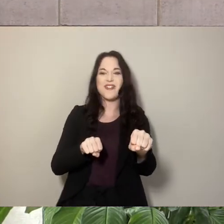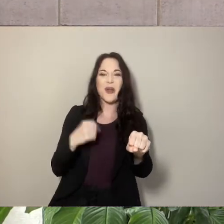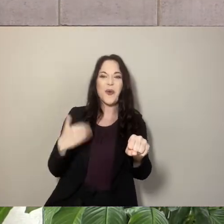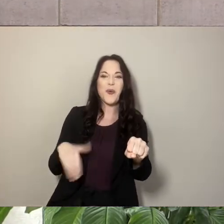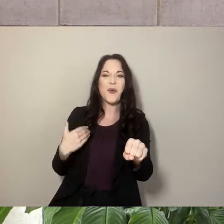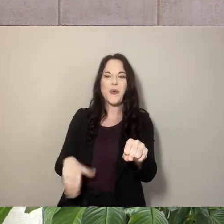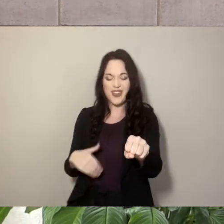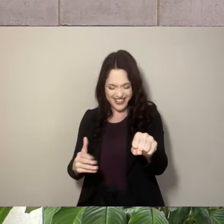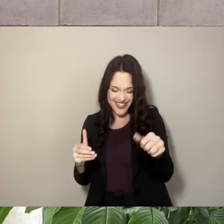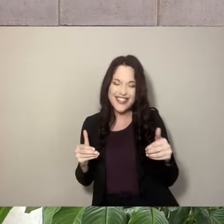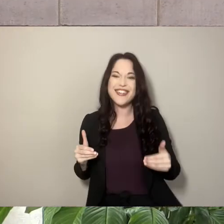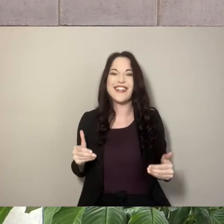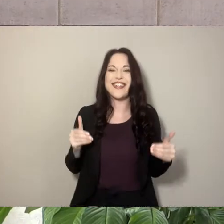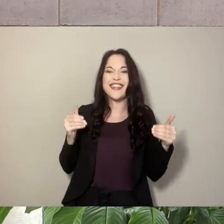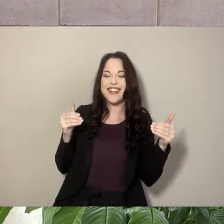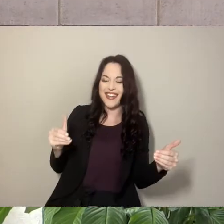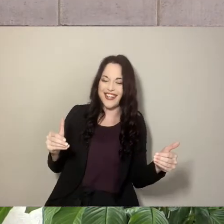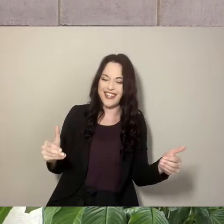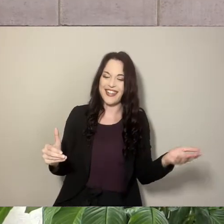Here we go.